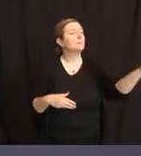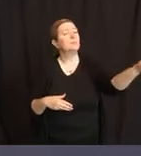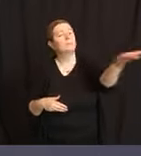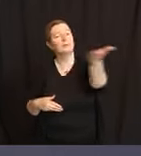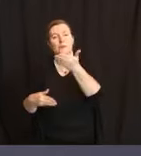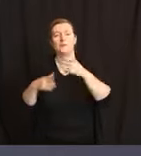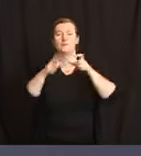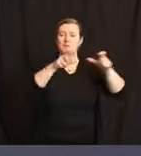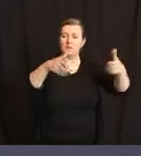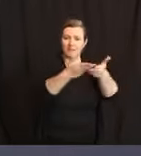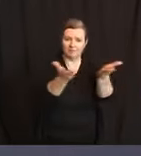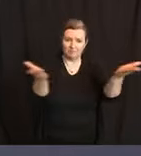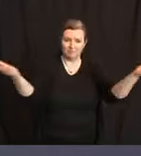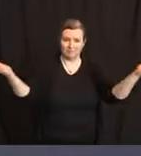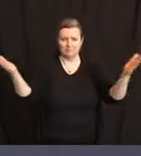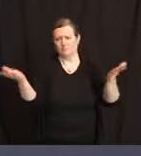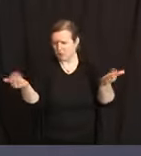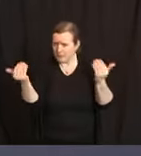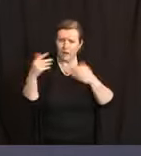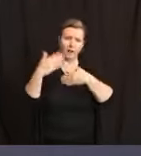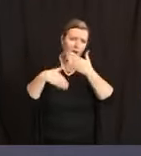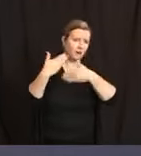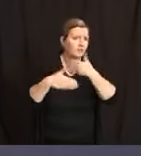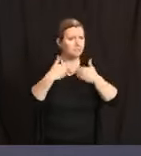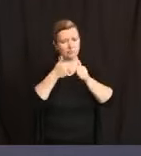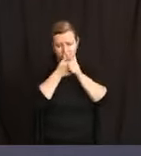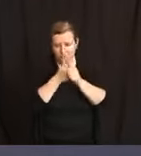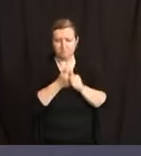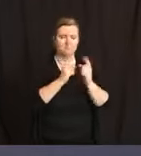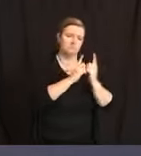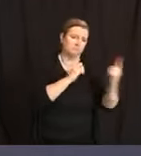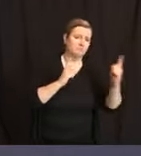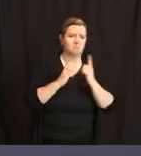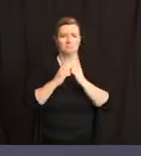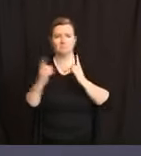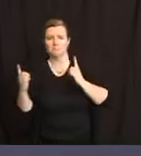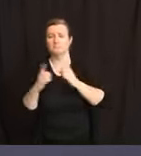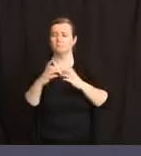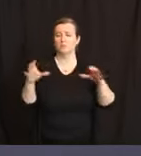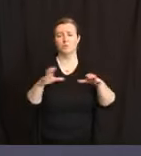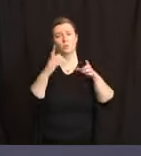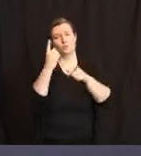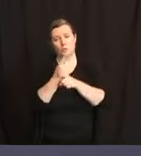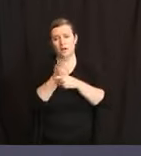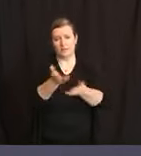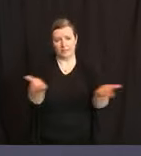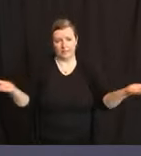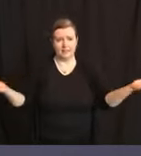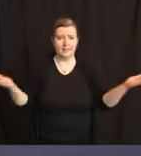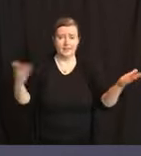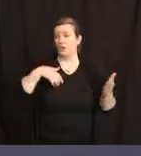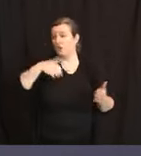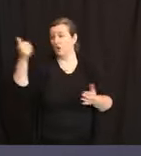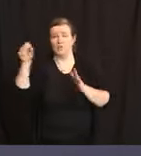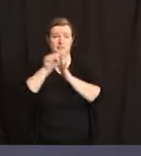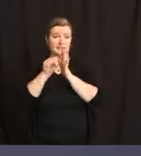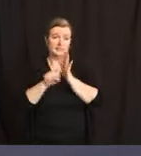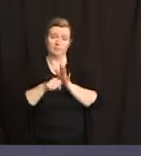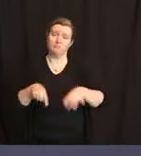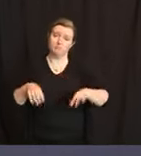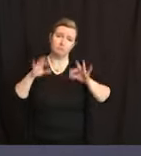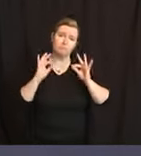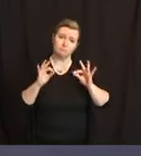doing. The level of doing the right thing in this state is better than any other state in America, and that shouldn't surprise us